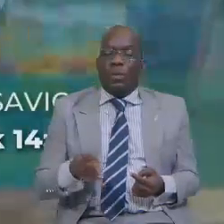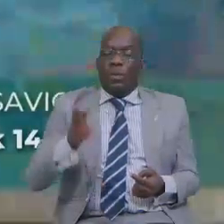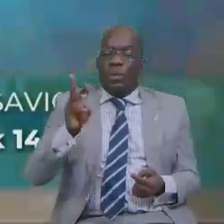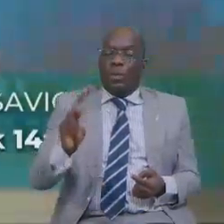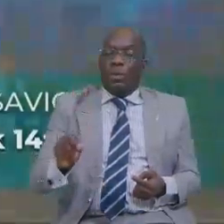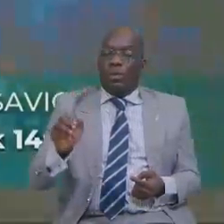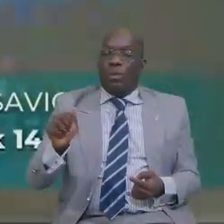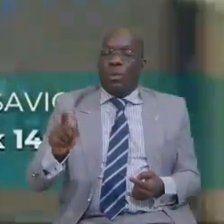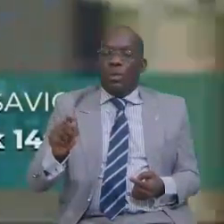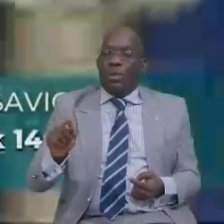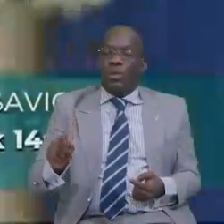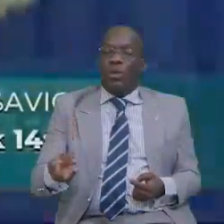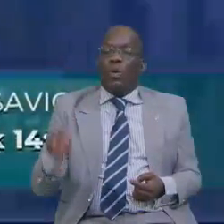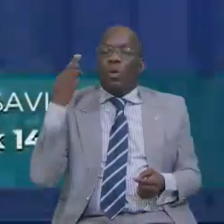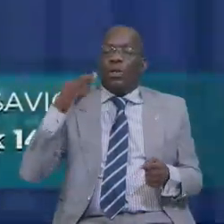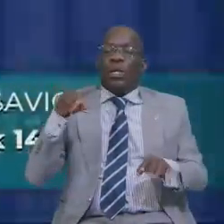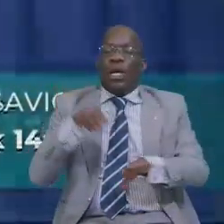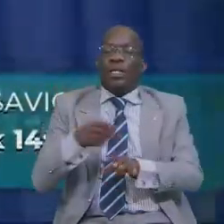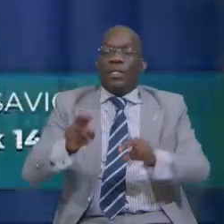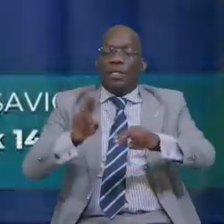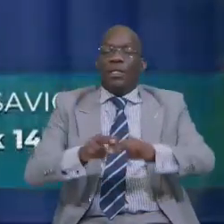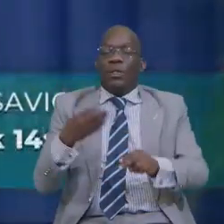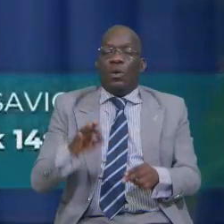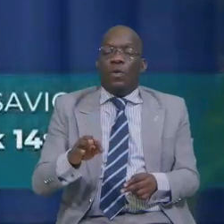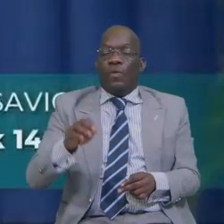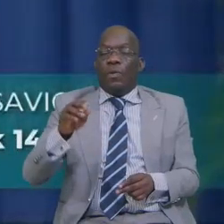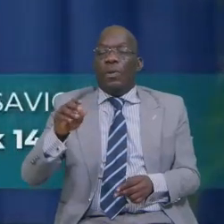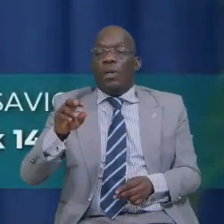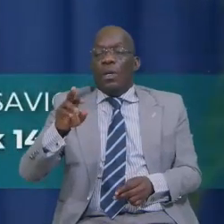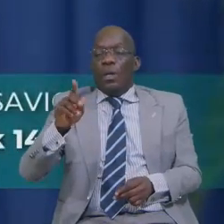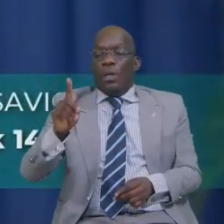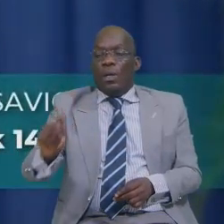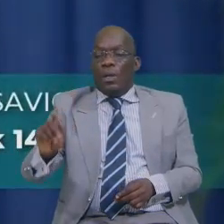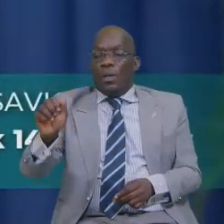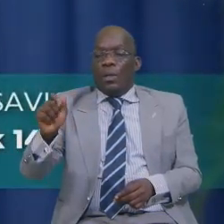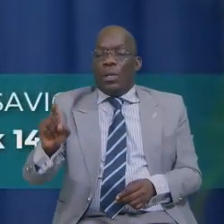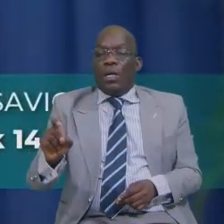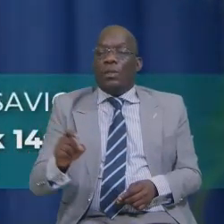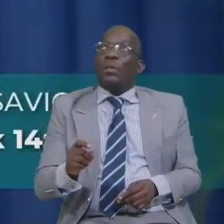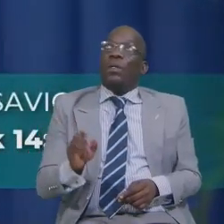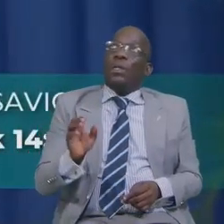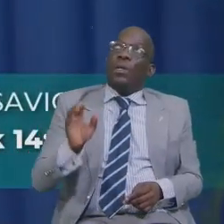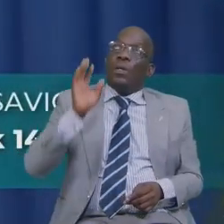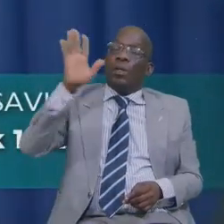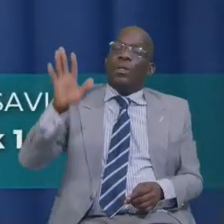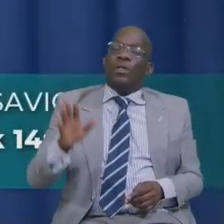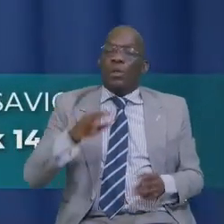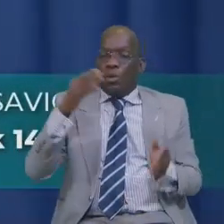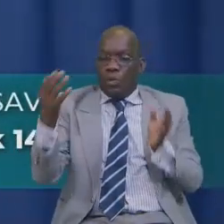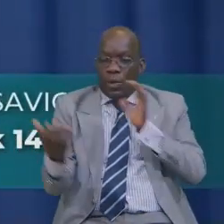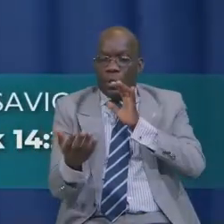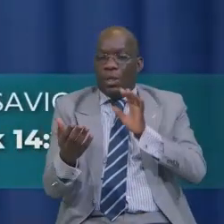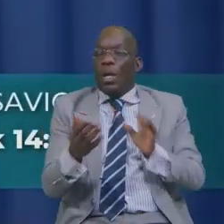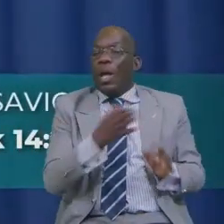receipt of customs, and his presence and his proclamation, when he called him, compelled